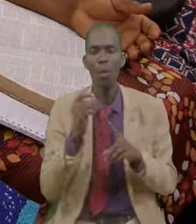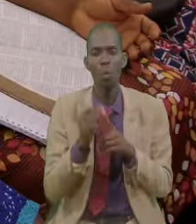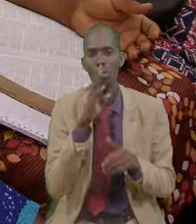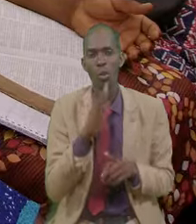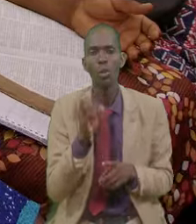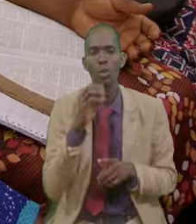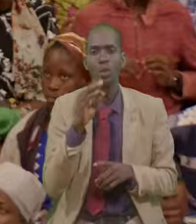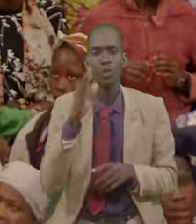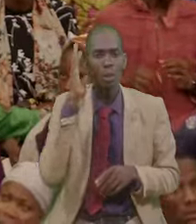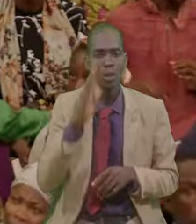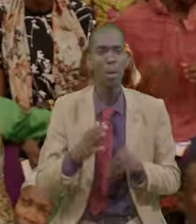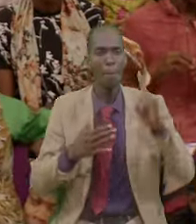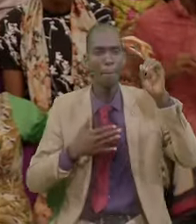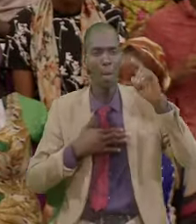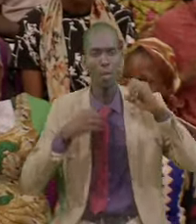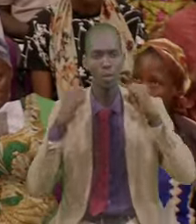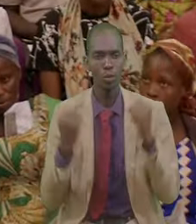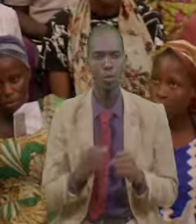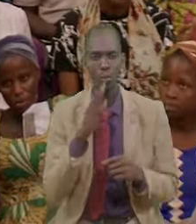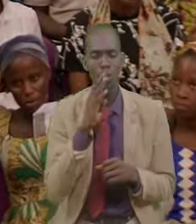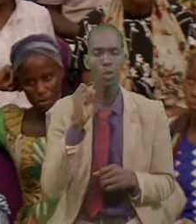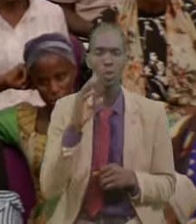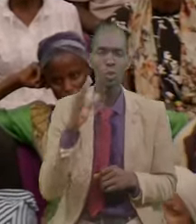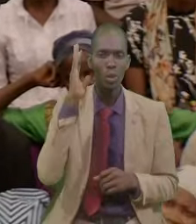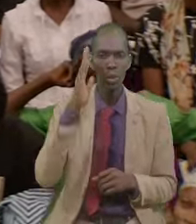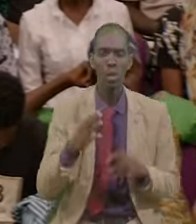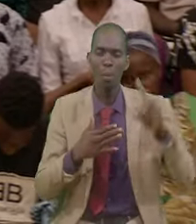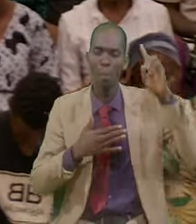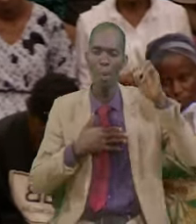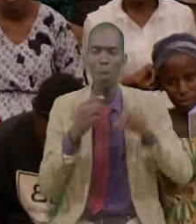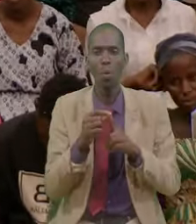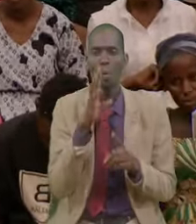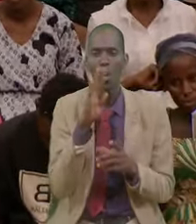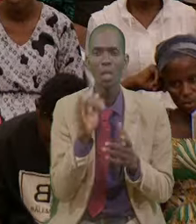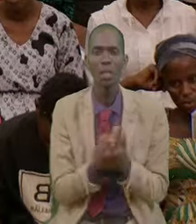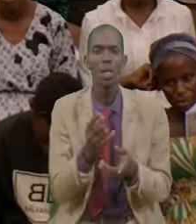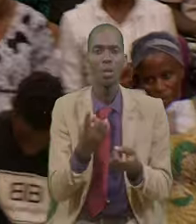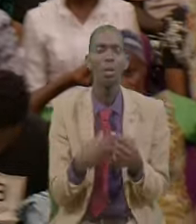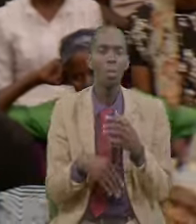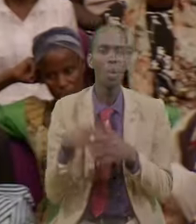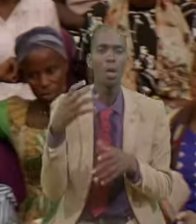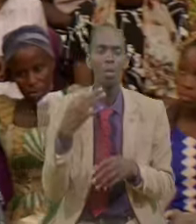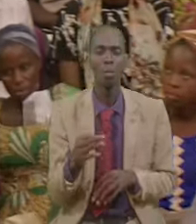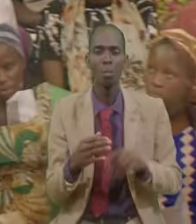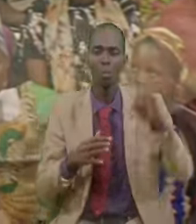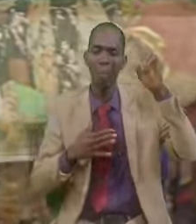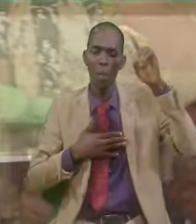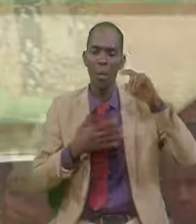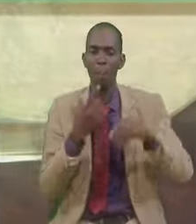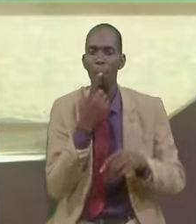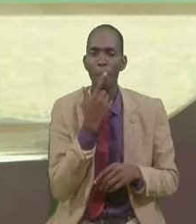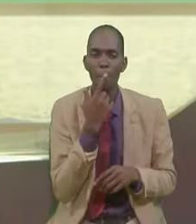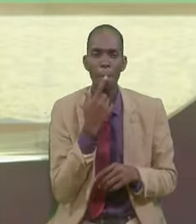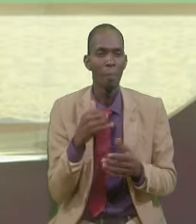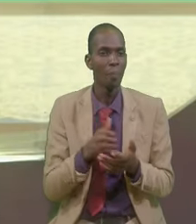shall my strength be. So shall my word be that goeth forth out of my mouth. It